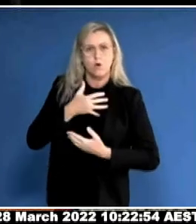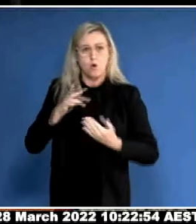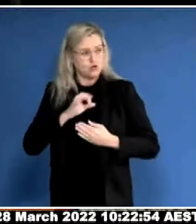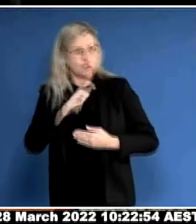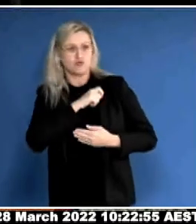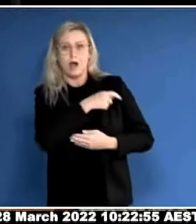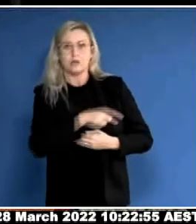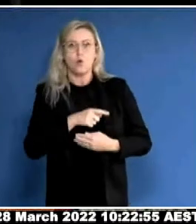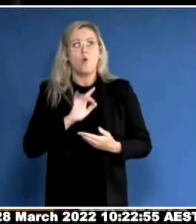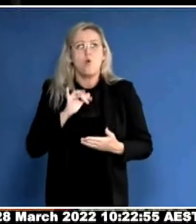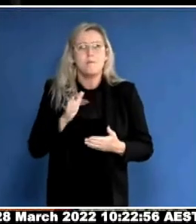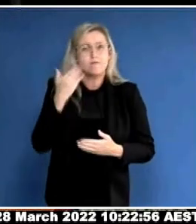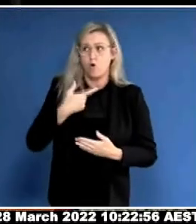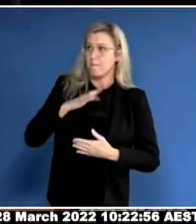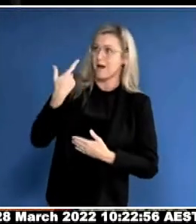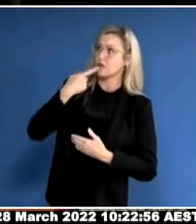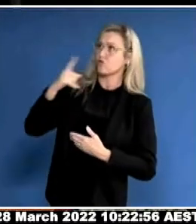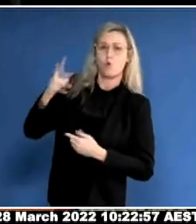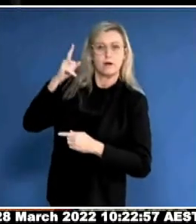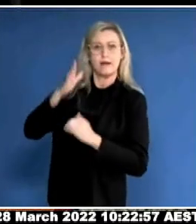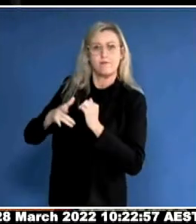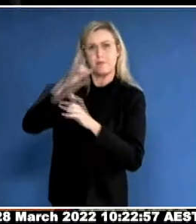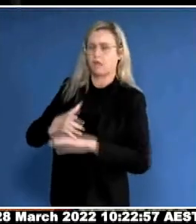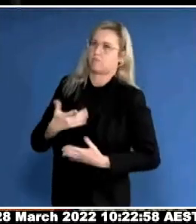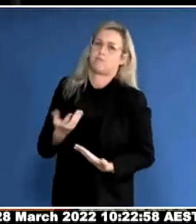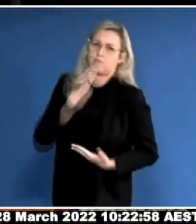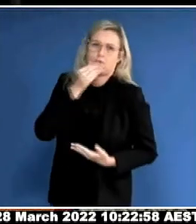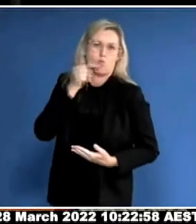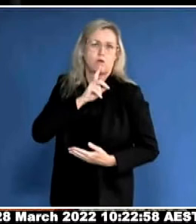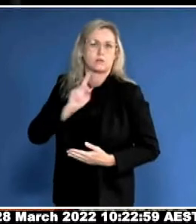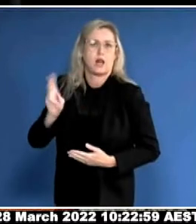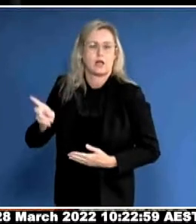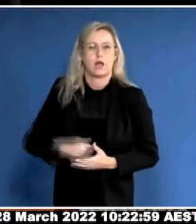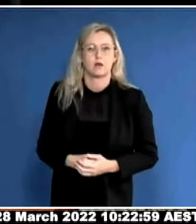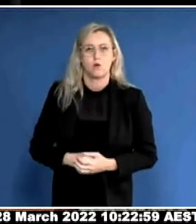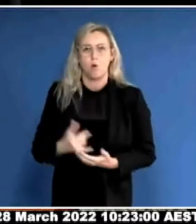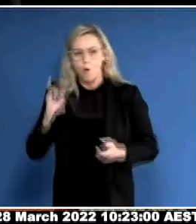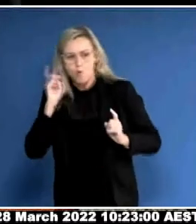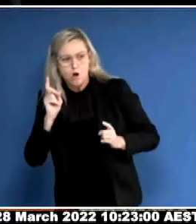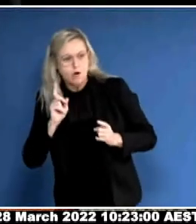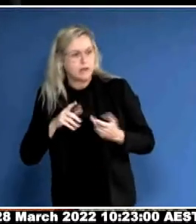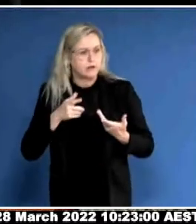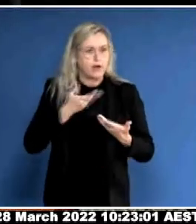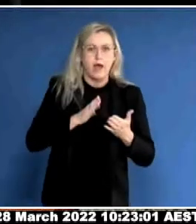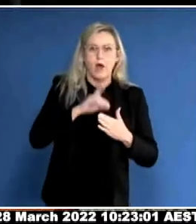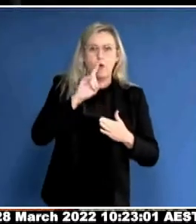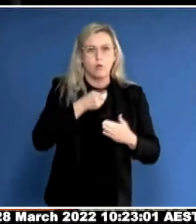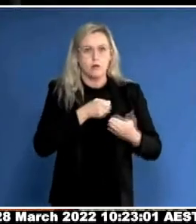reporting, physical barriers to accessing services, fear of having children taken